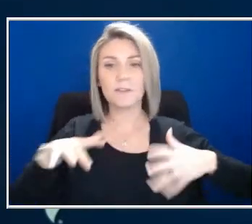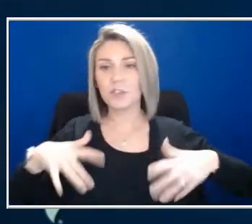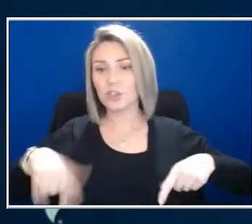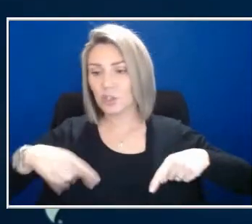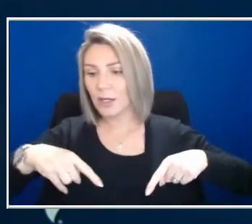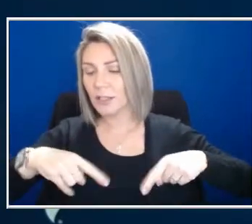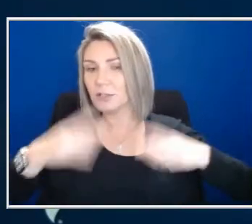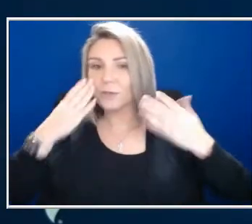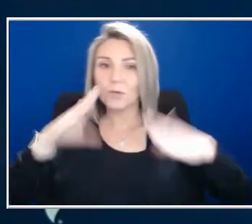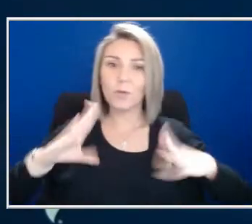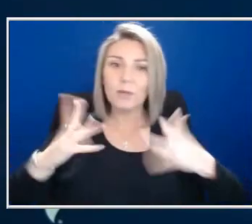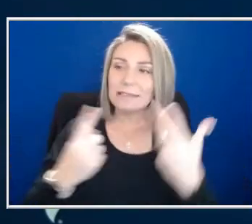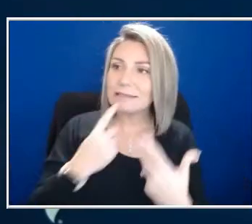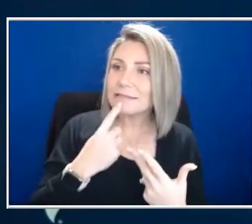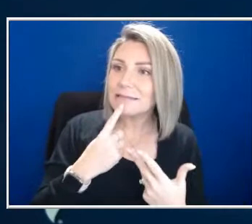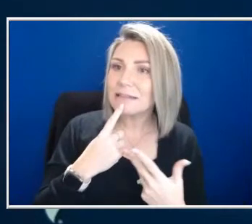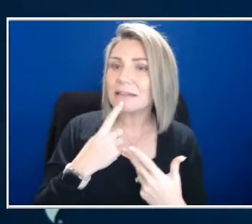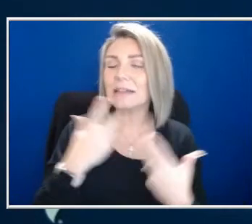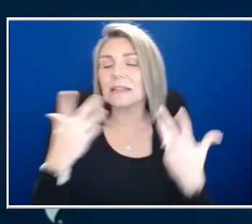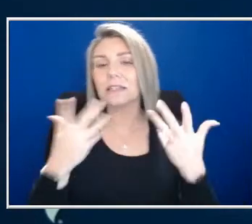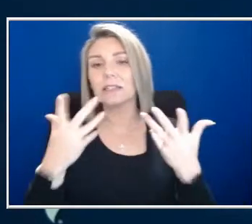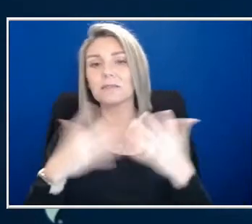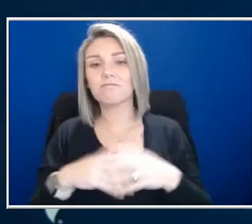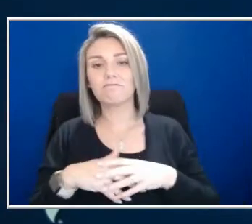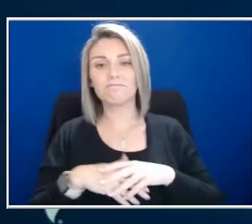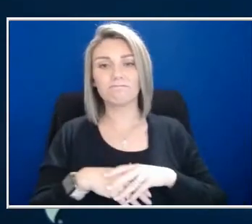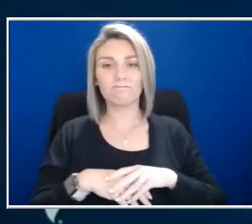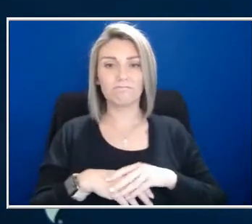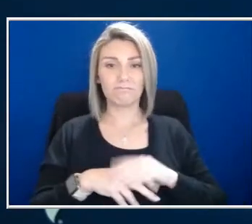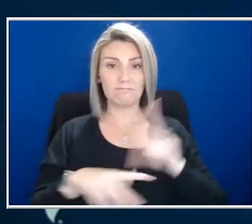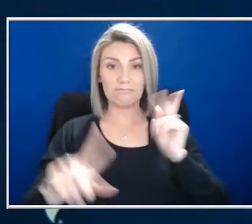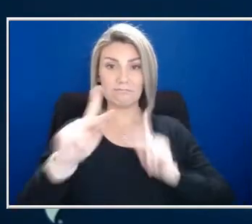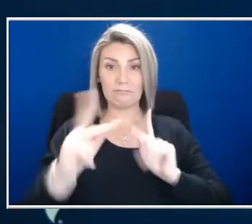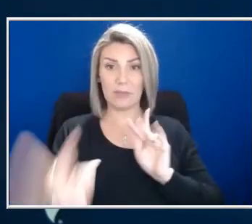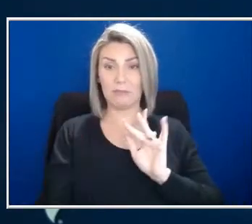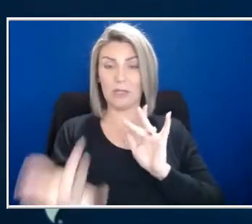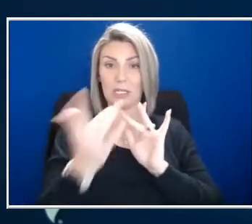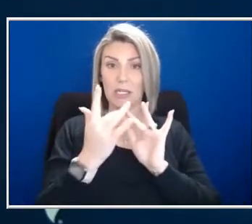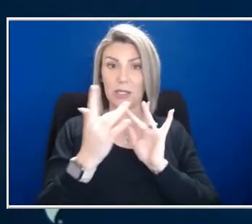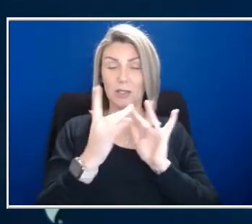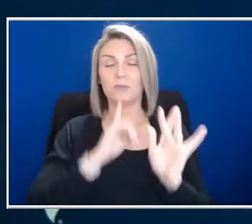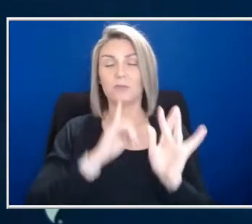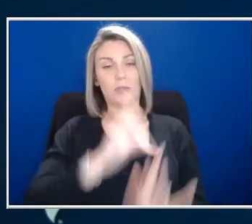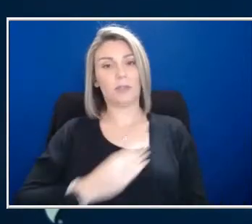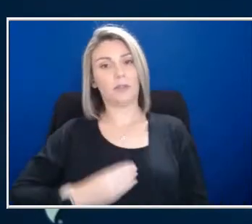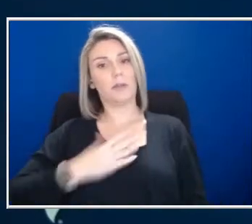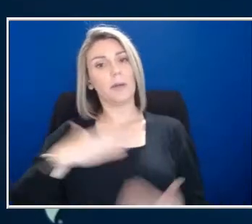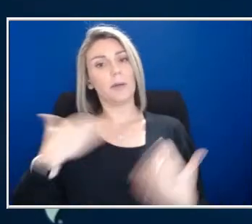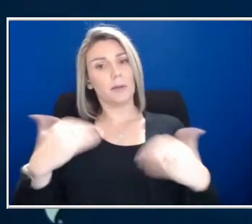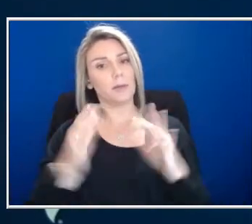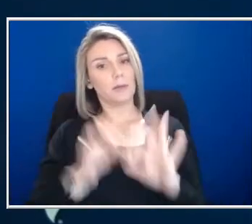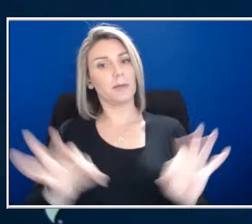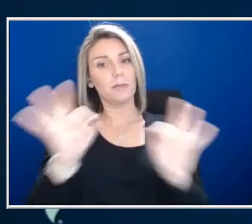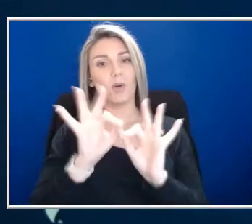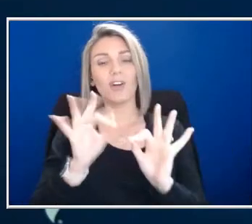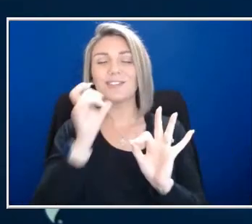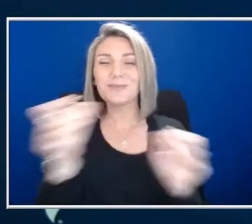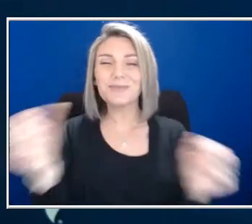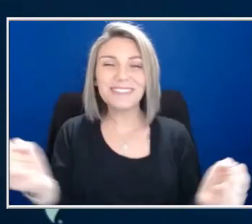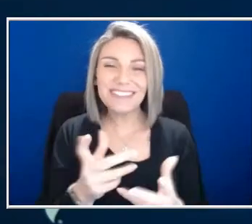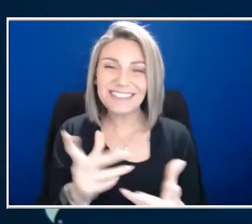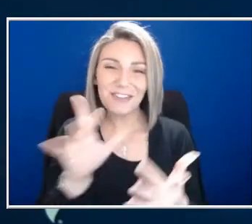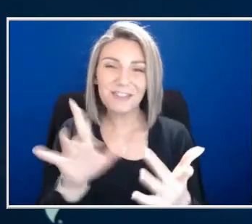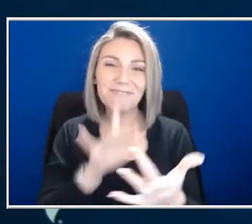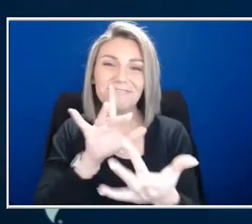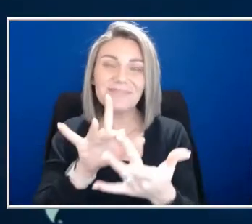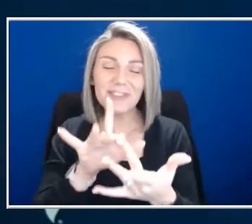say, and you know, people reaching out really means a lot. So, you know, don't be afraid to do that.